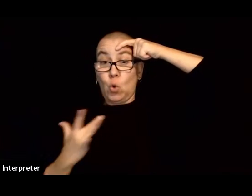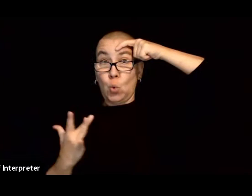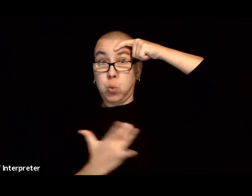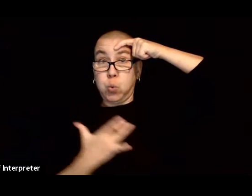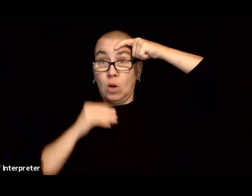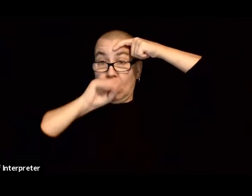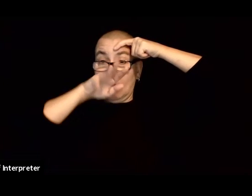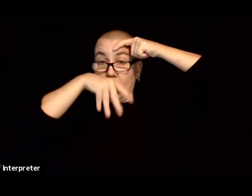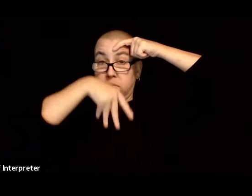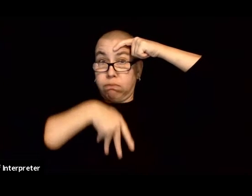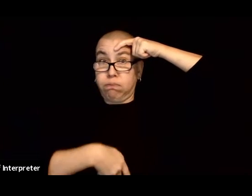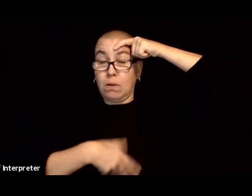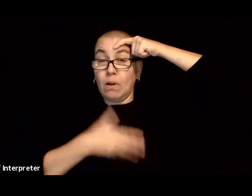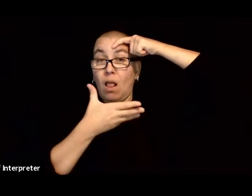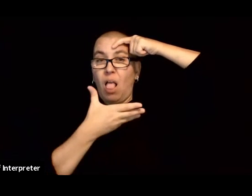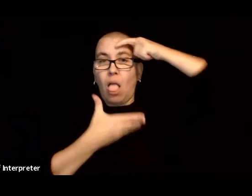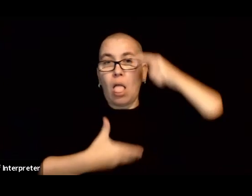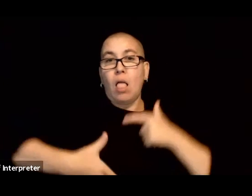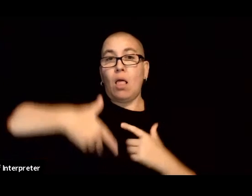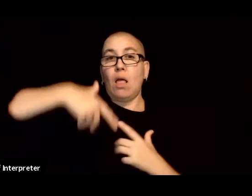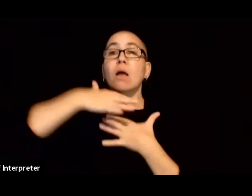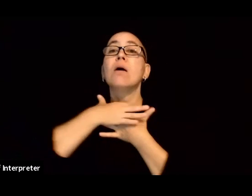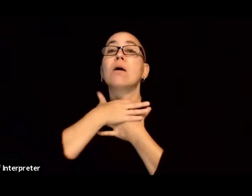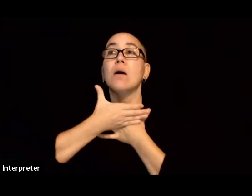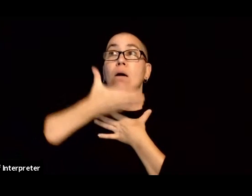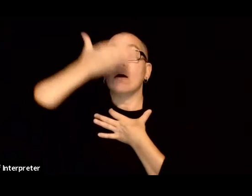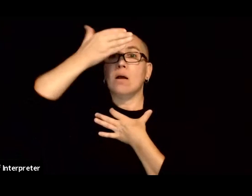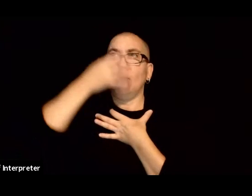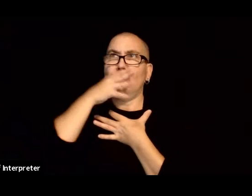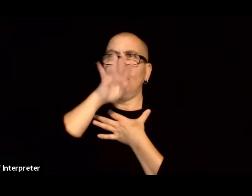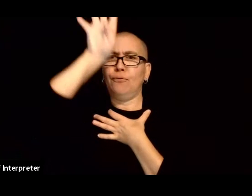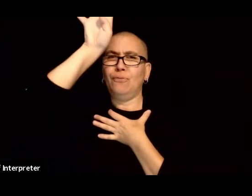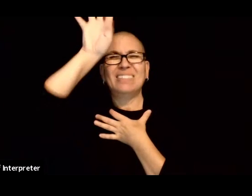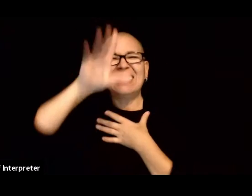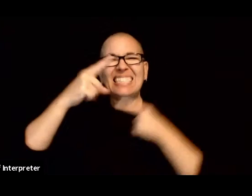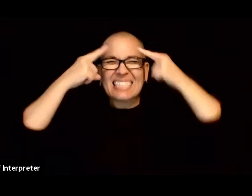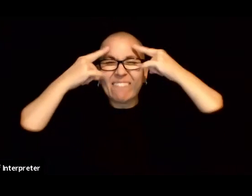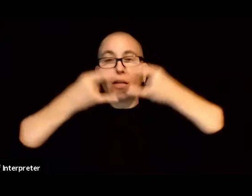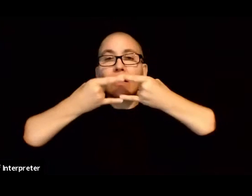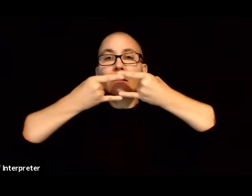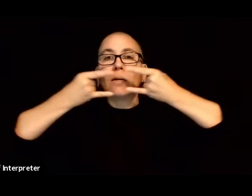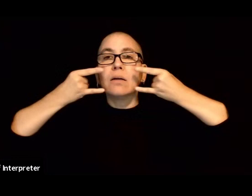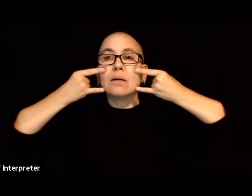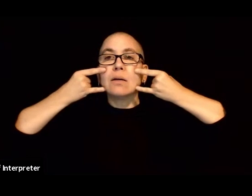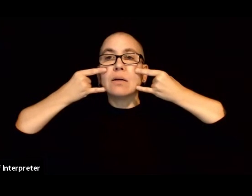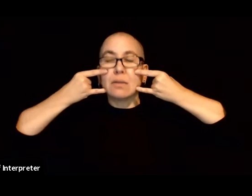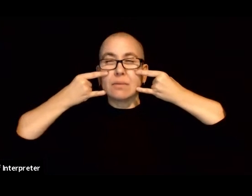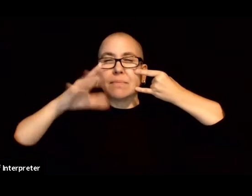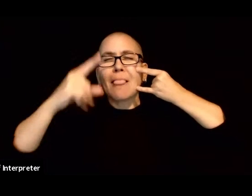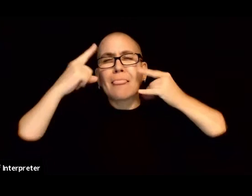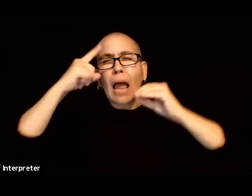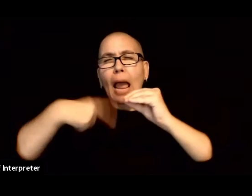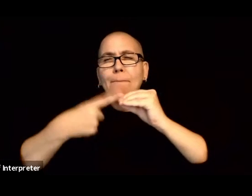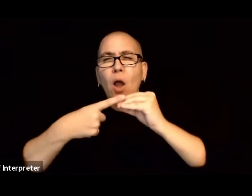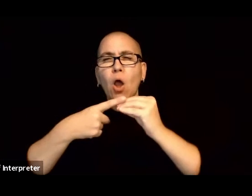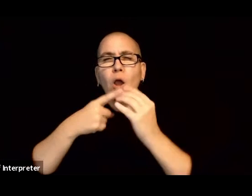about someone breathing, obviously droplets or aerosol could go up the